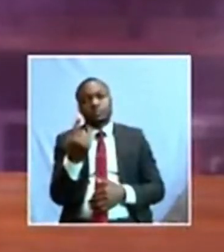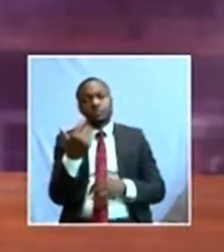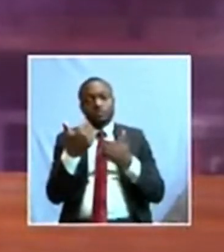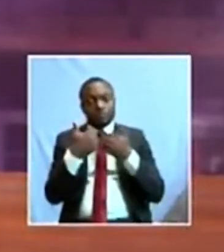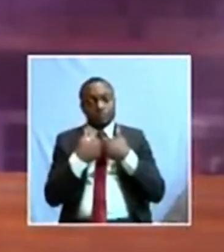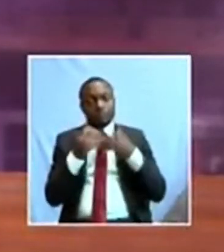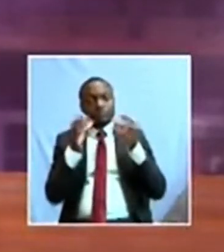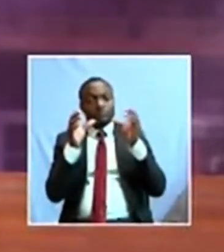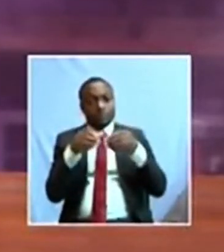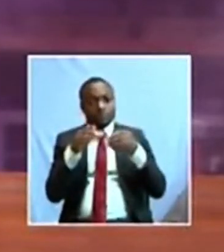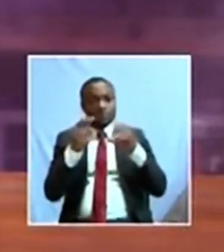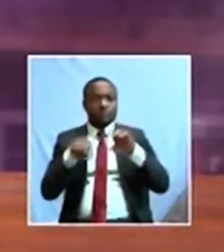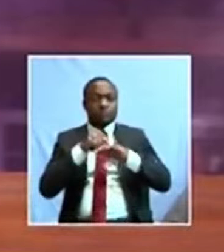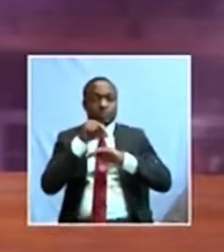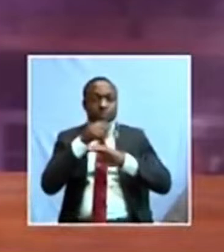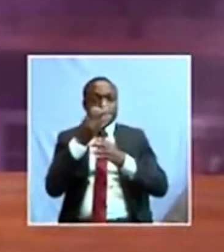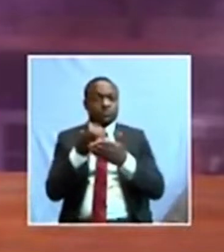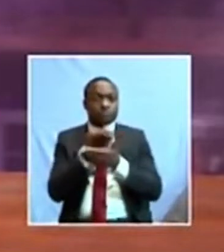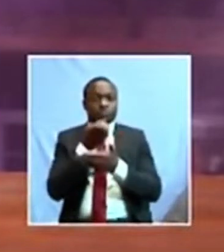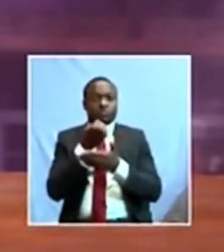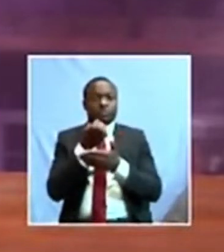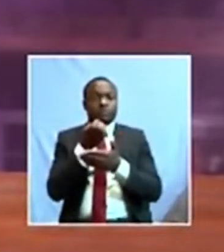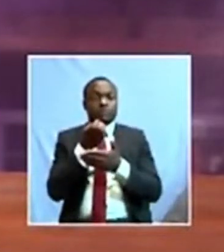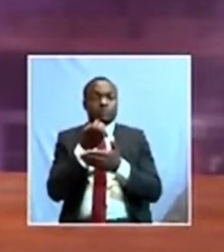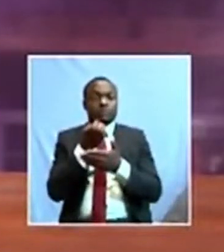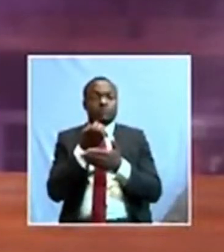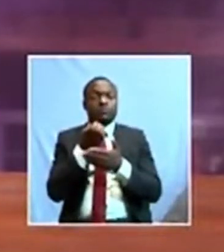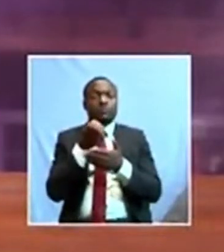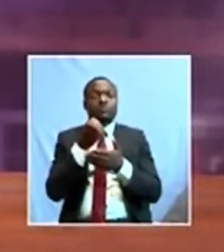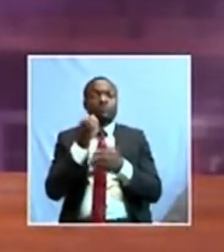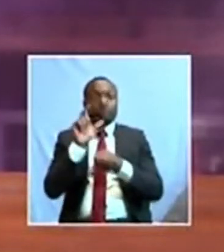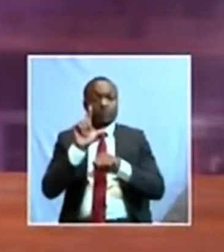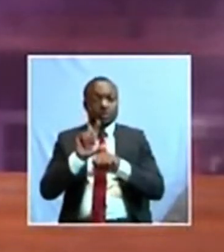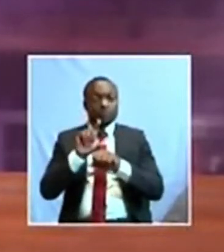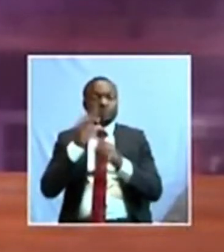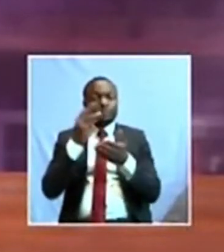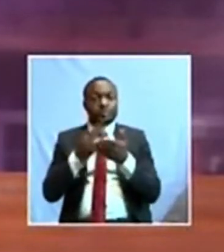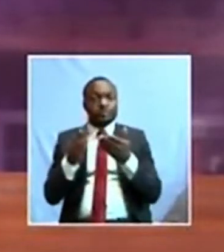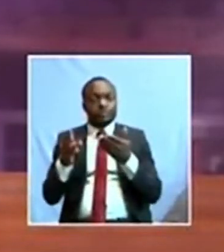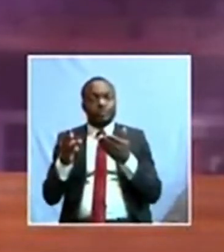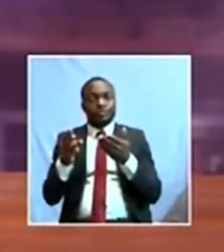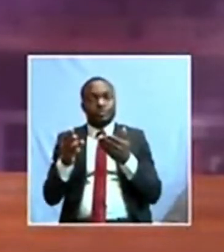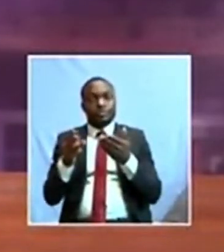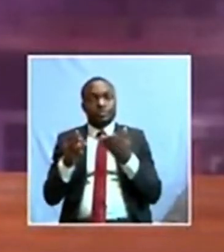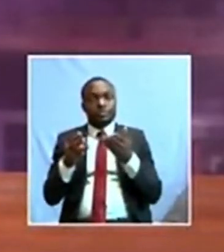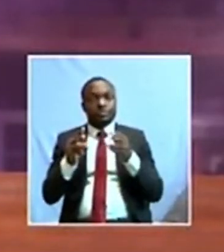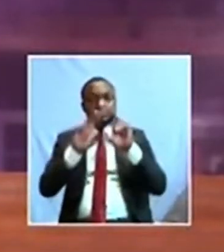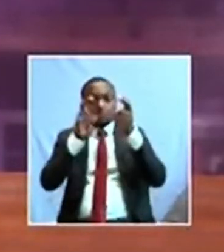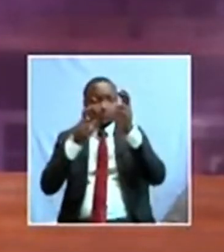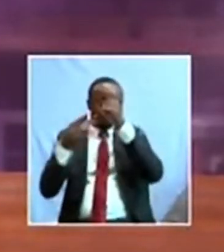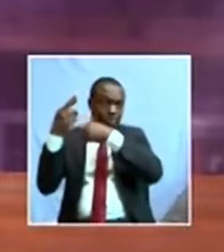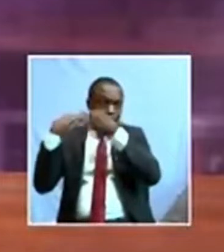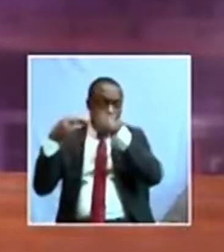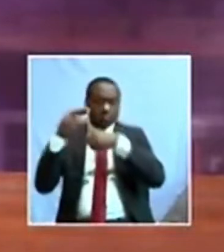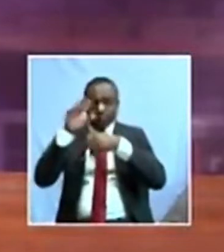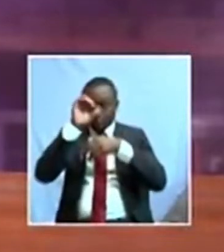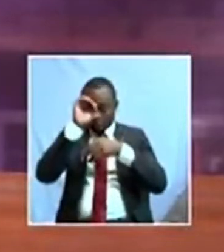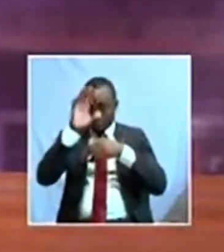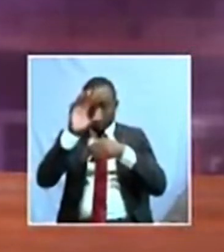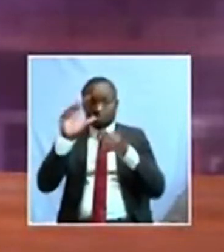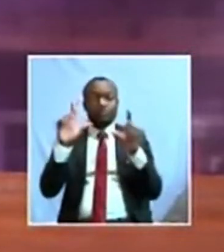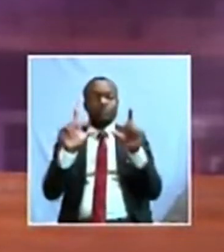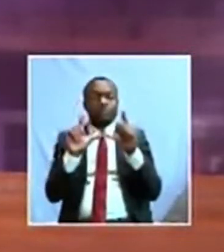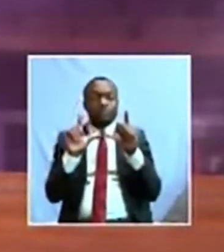a committee on a national economy, trade, labor matters, under the topic a review of a Zambia mining licensing